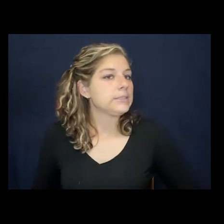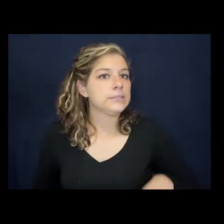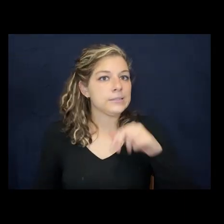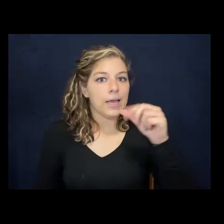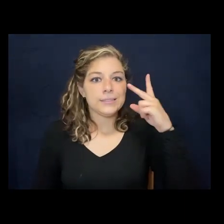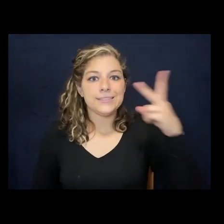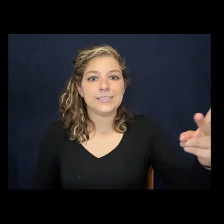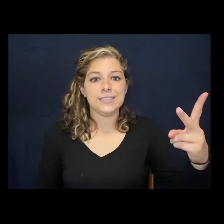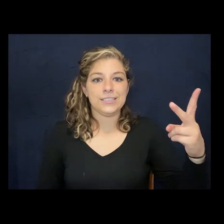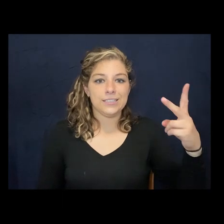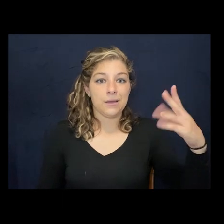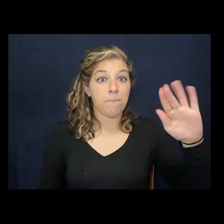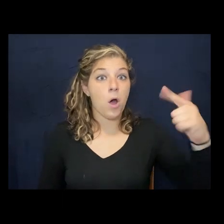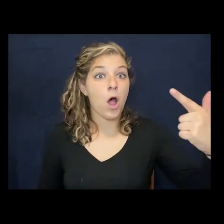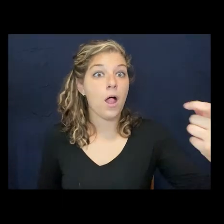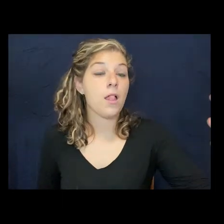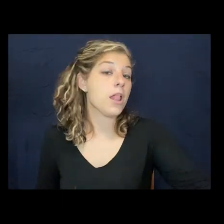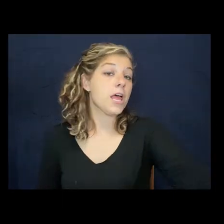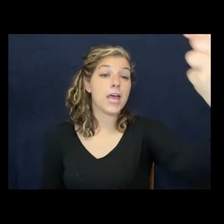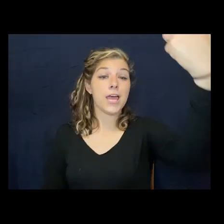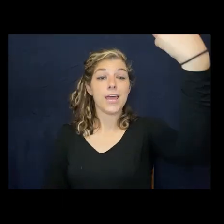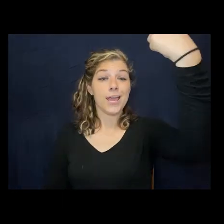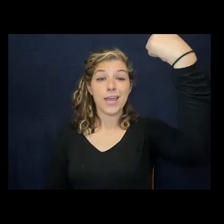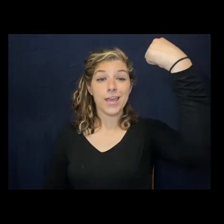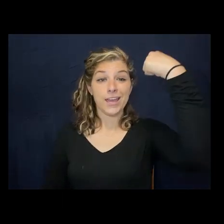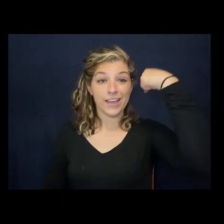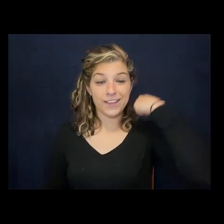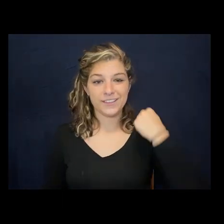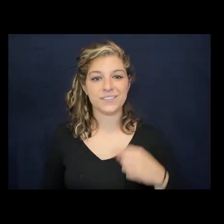I might not see a ball coming.